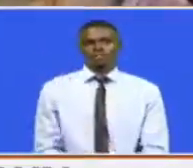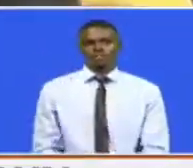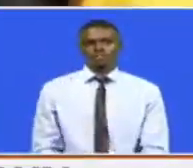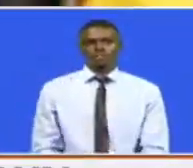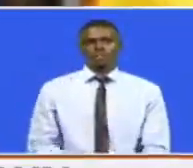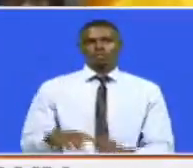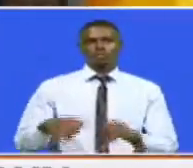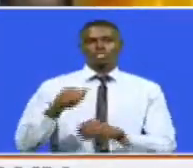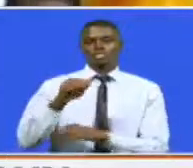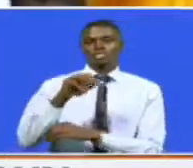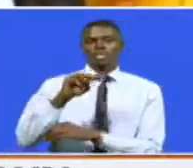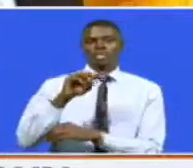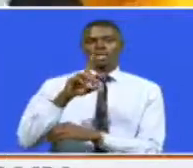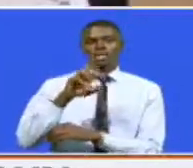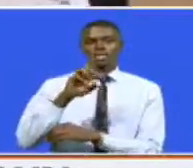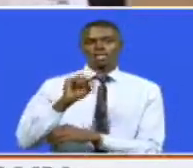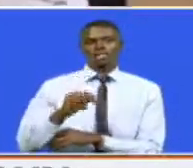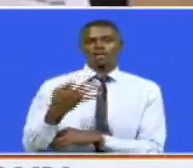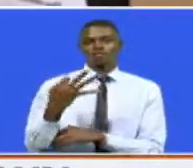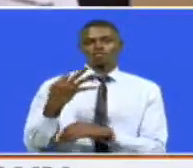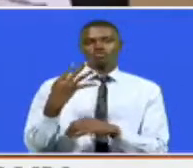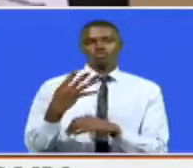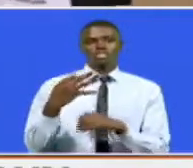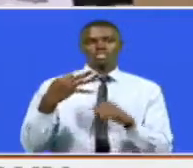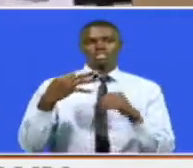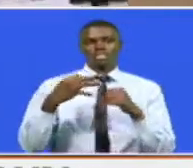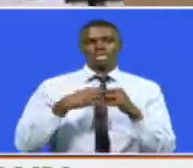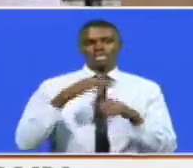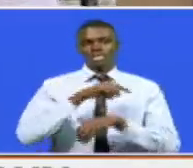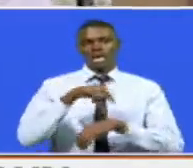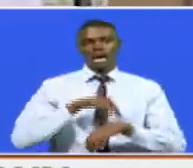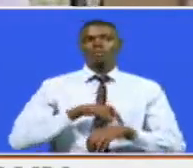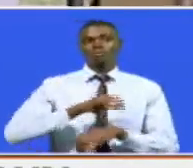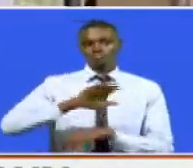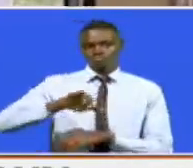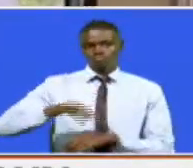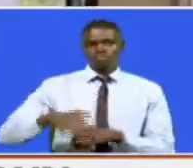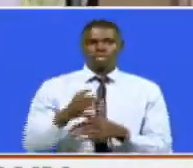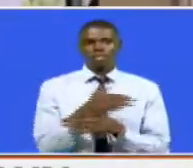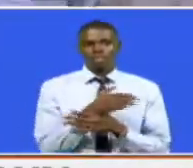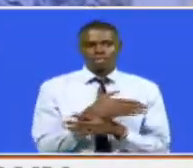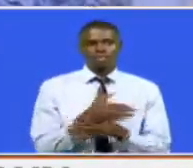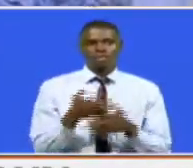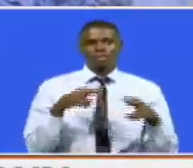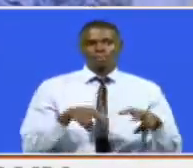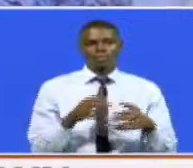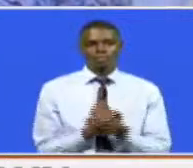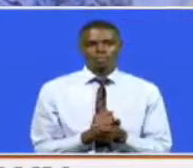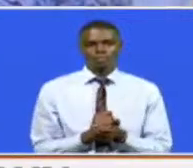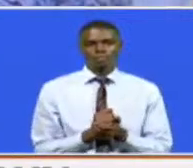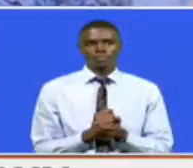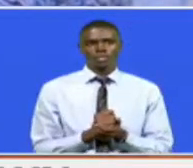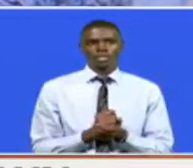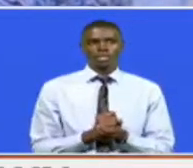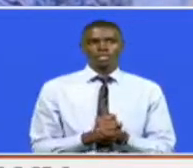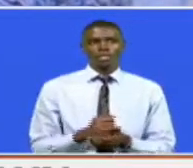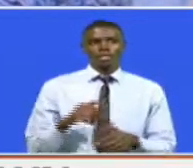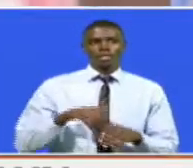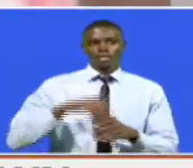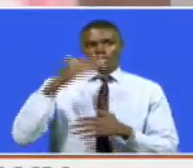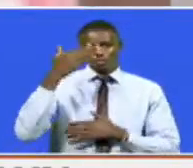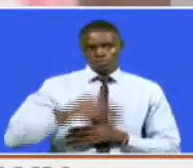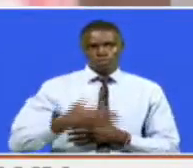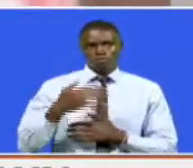to succeed Aden Duale with less than 48 hours left to a polling day on Thursday gained momentum. In the face of our face alignment